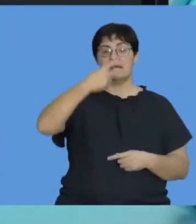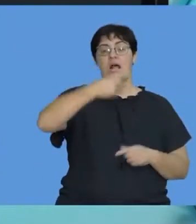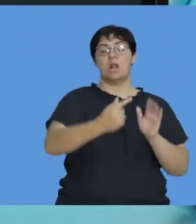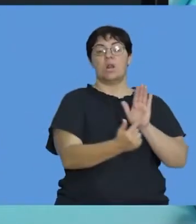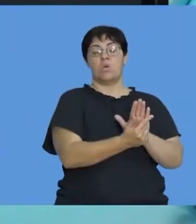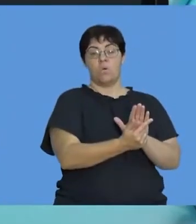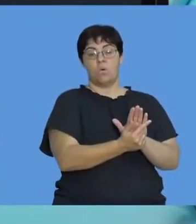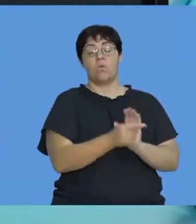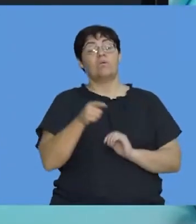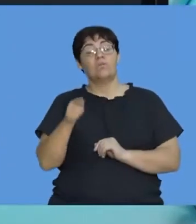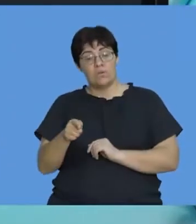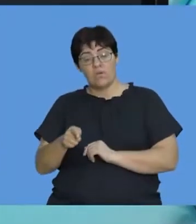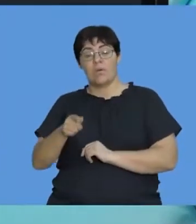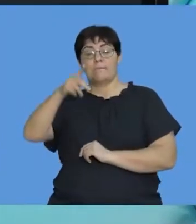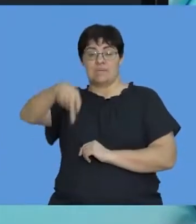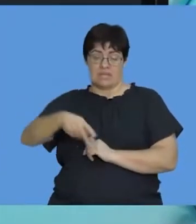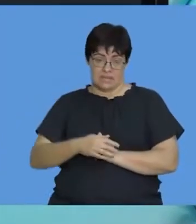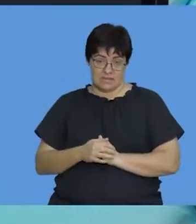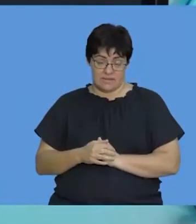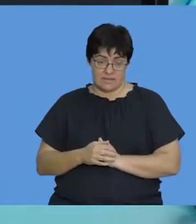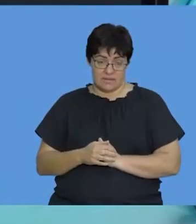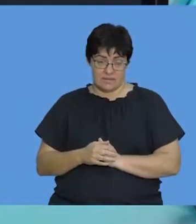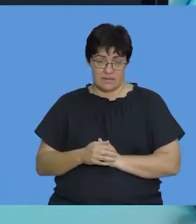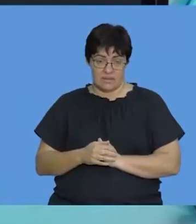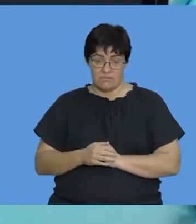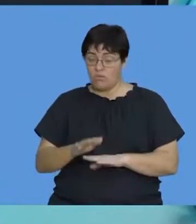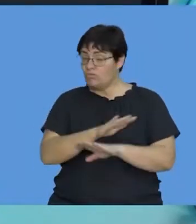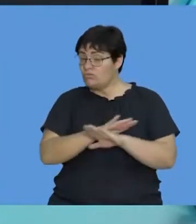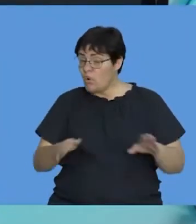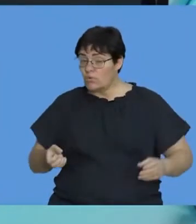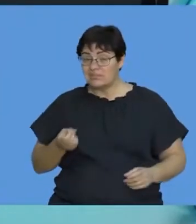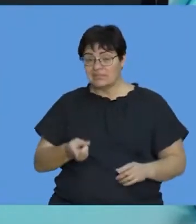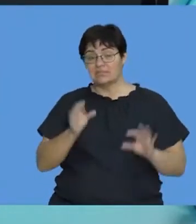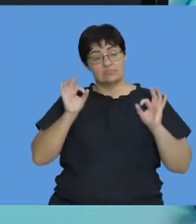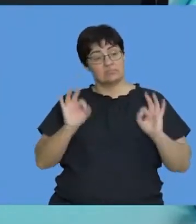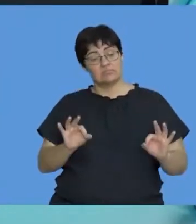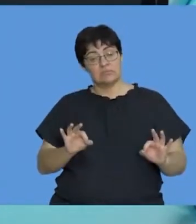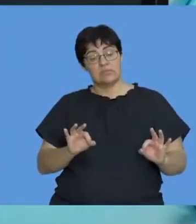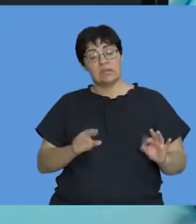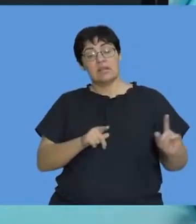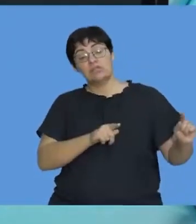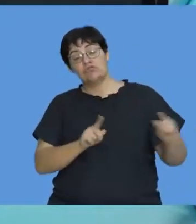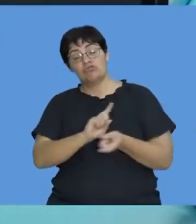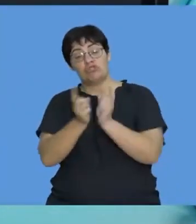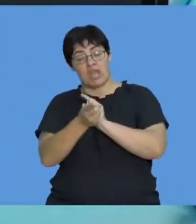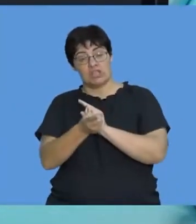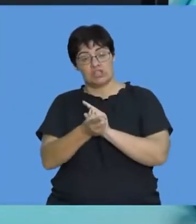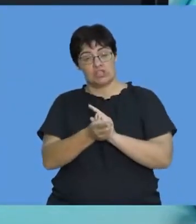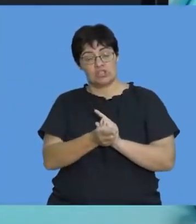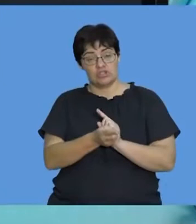state Newton's law in terms of momentum. If you don't give the one with the rate of change of